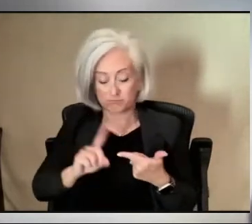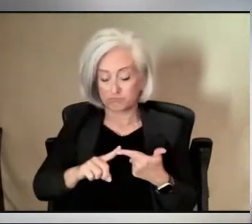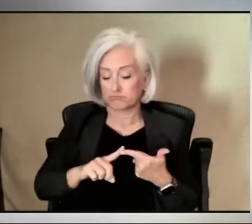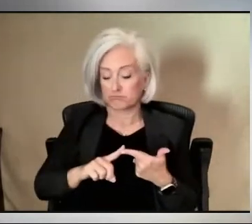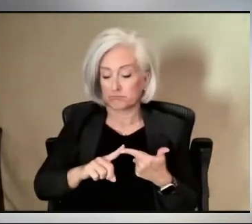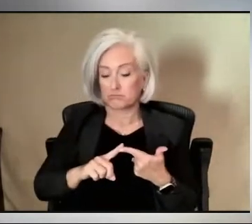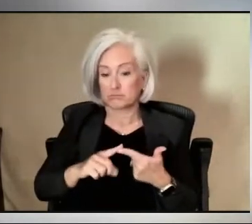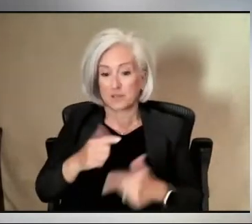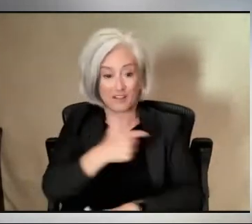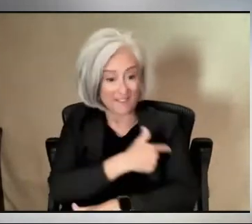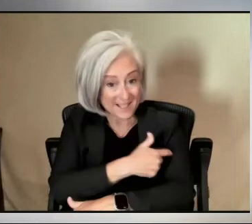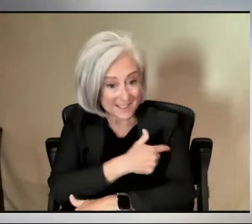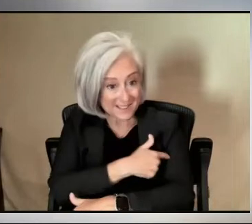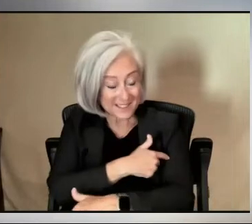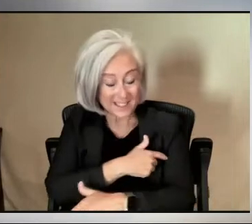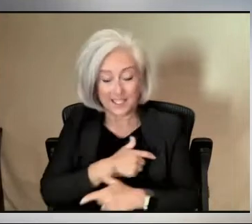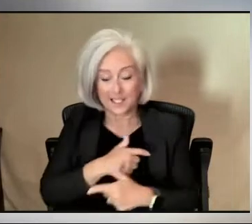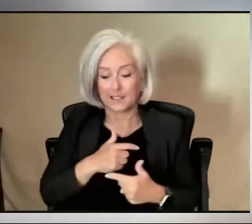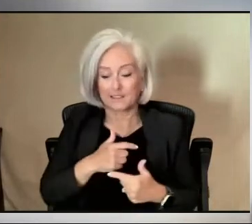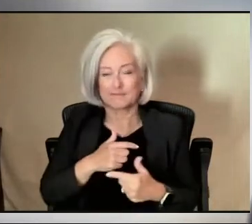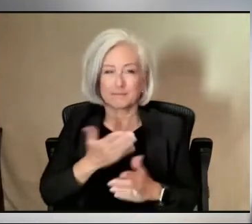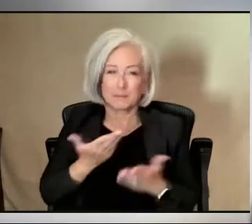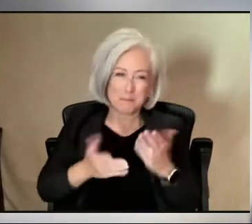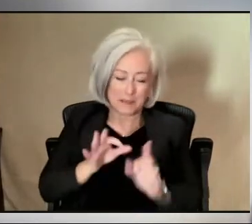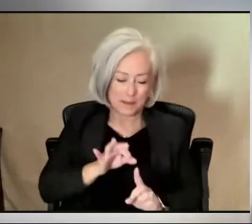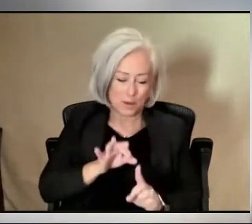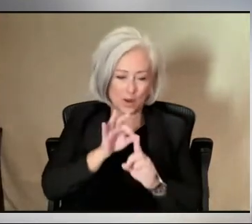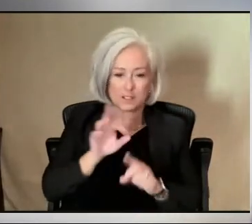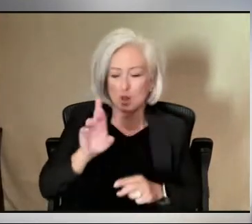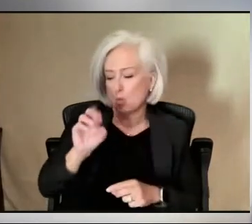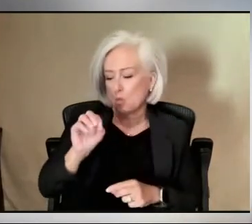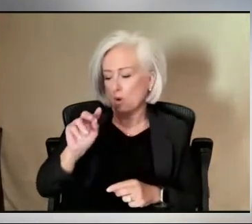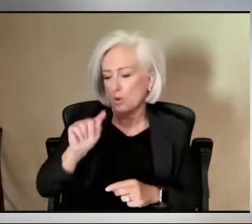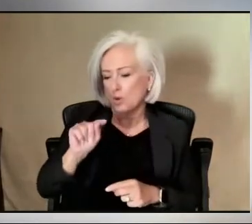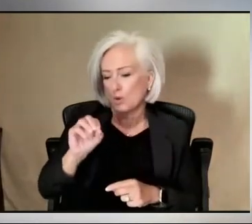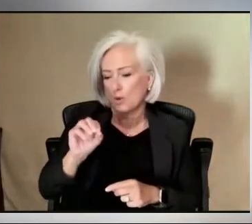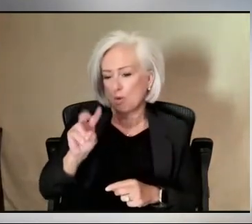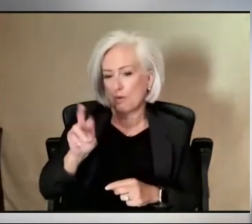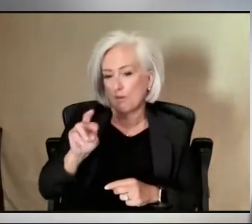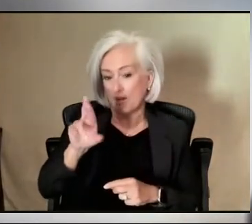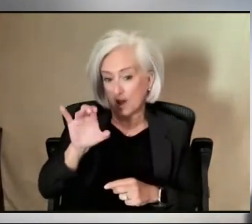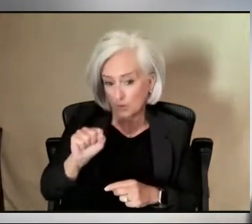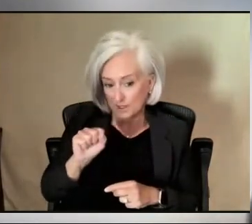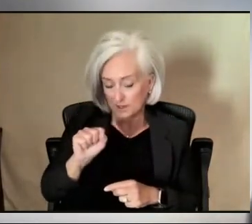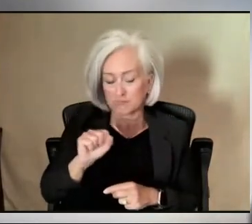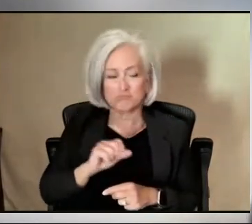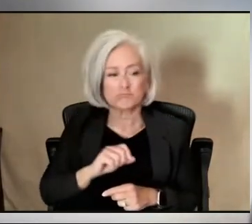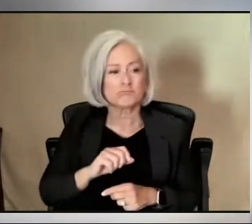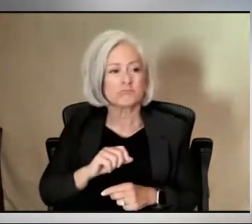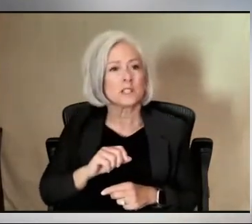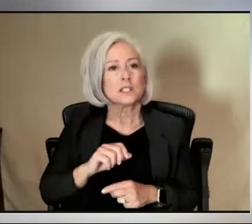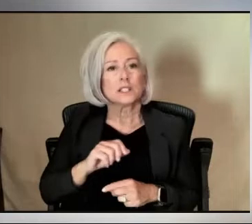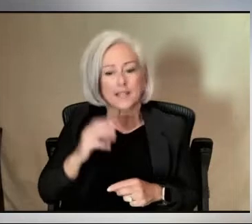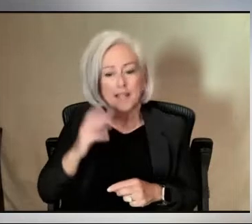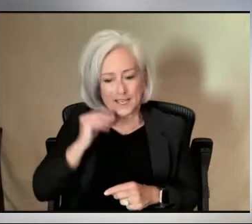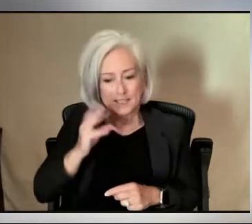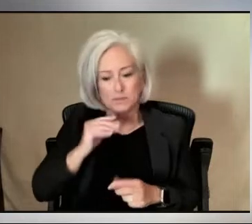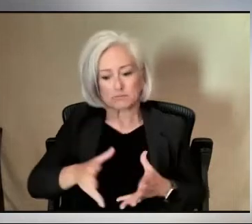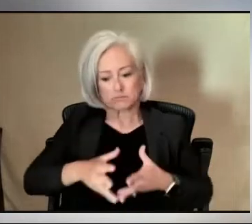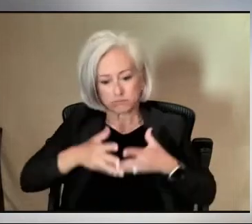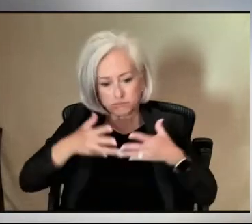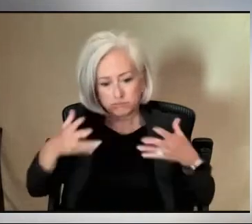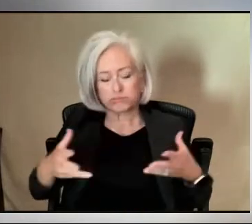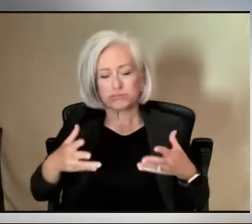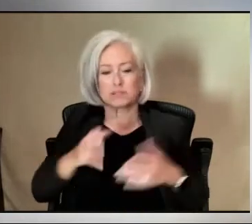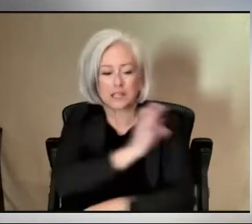that has had, with one exception, maybe rotavirus vaccine, that has had as many clinical trial participants and